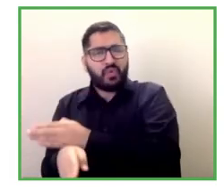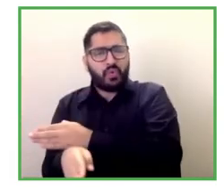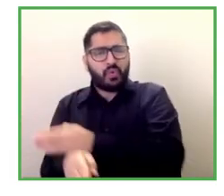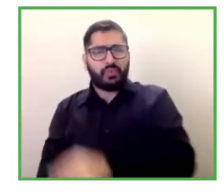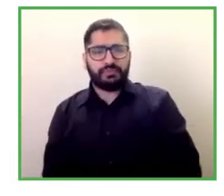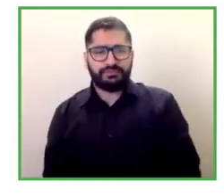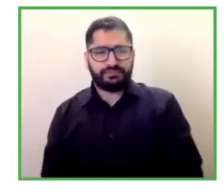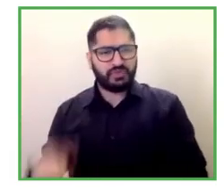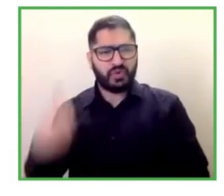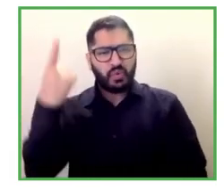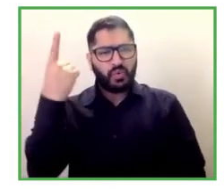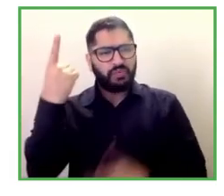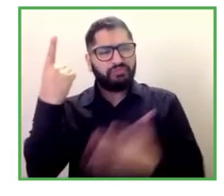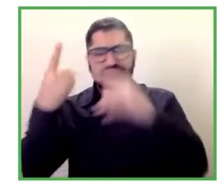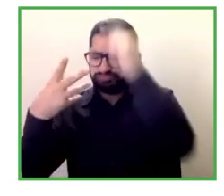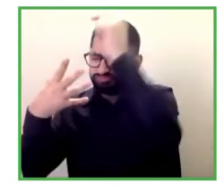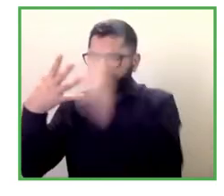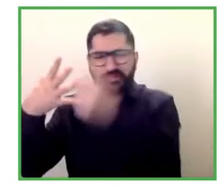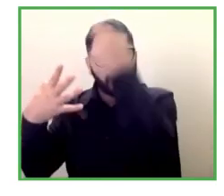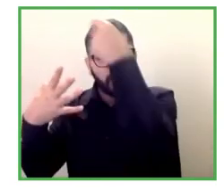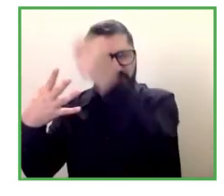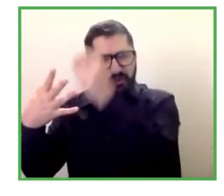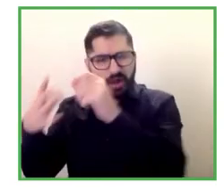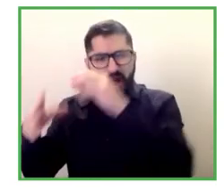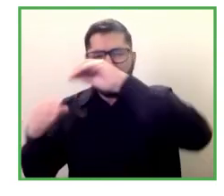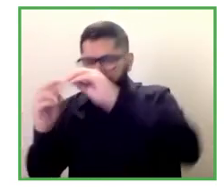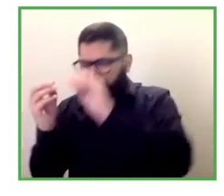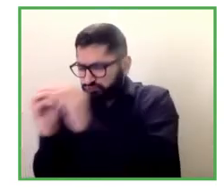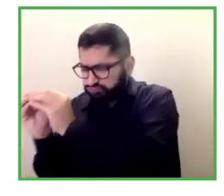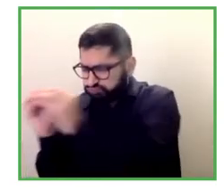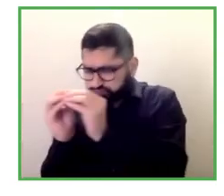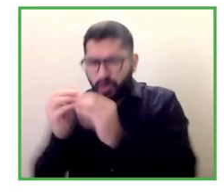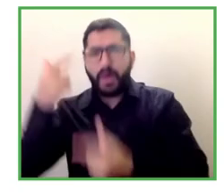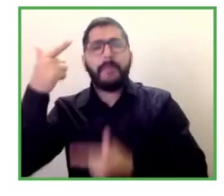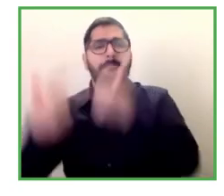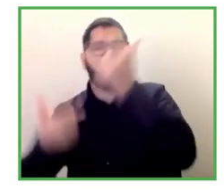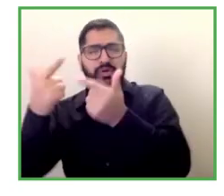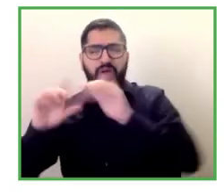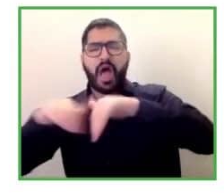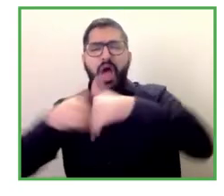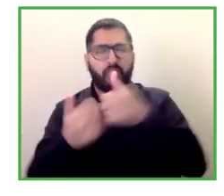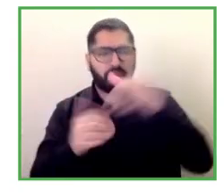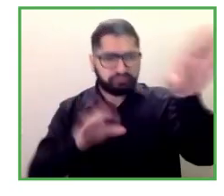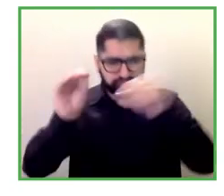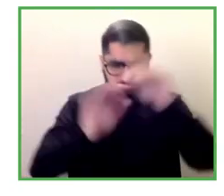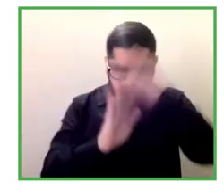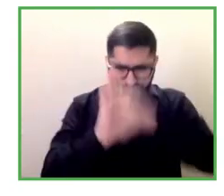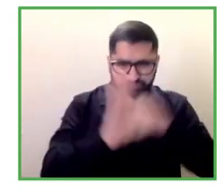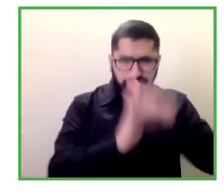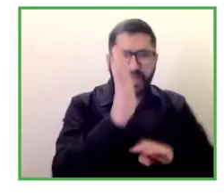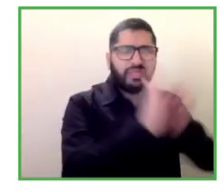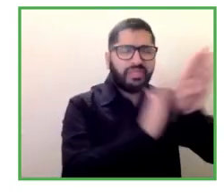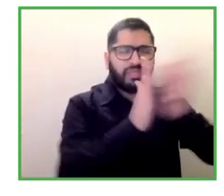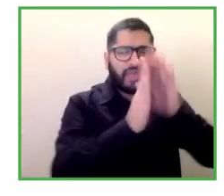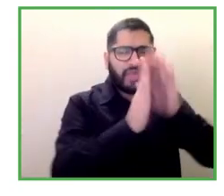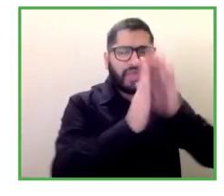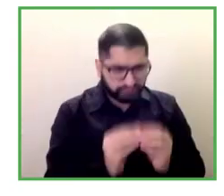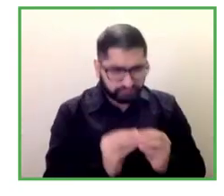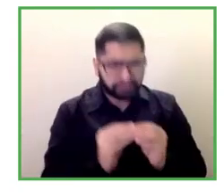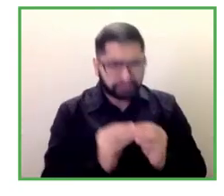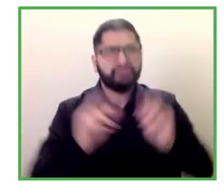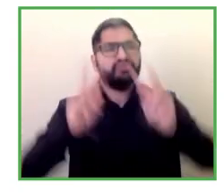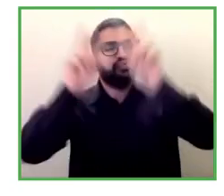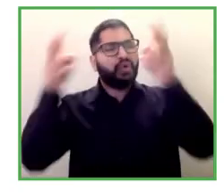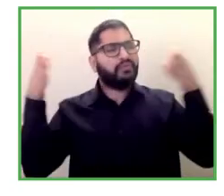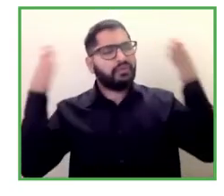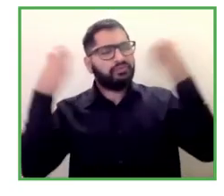about that first evaluation of the public policies and where you get the data. Where do you get the data of the